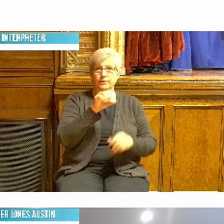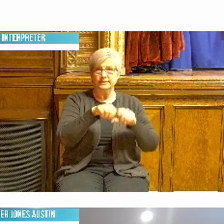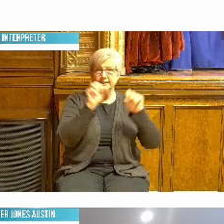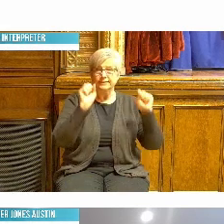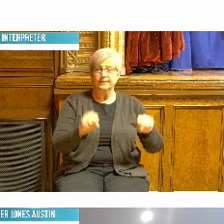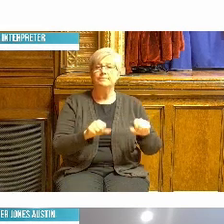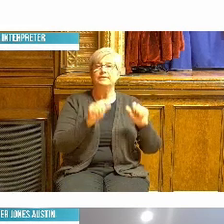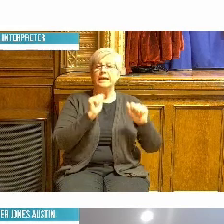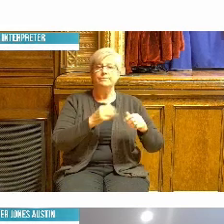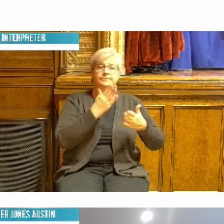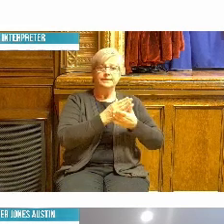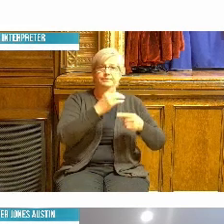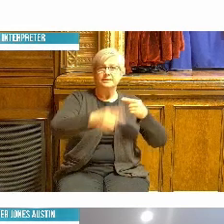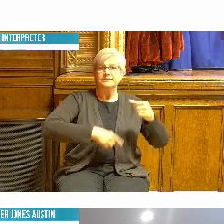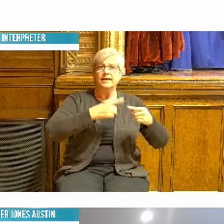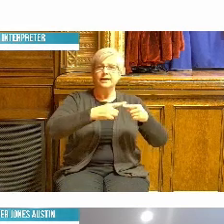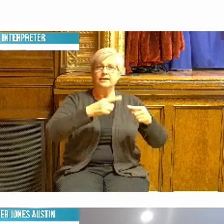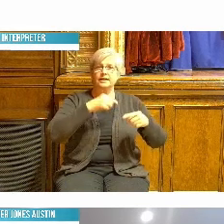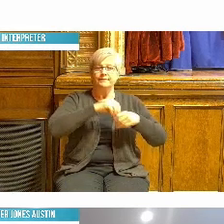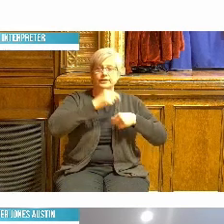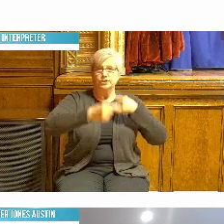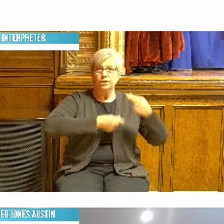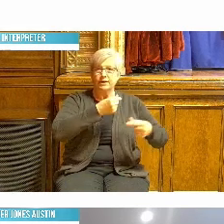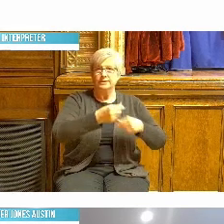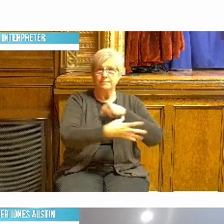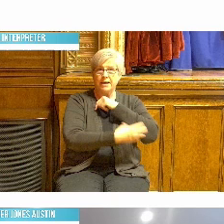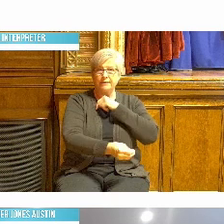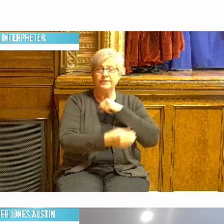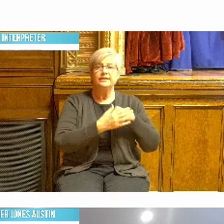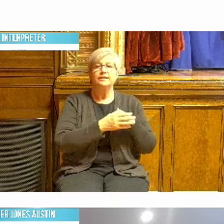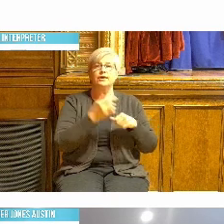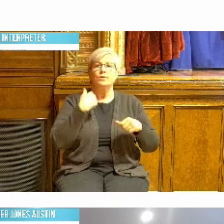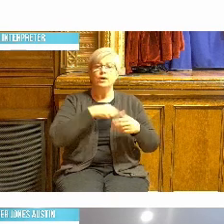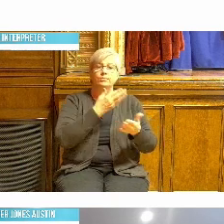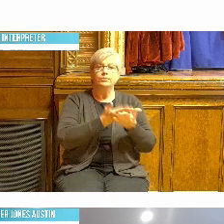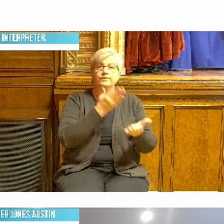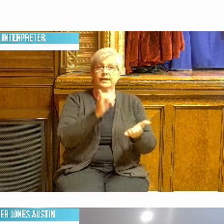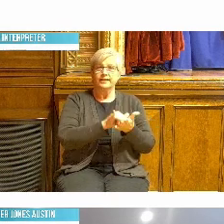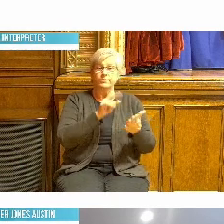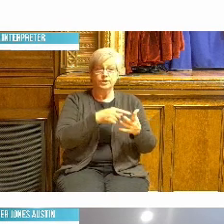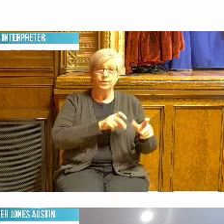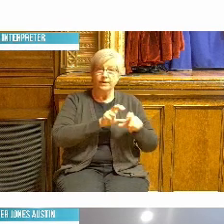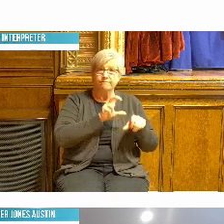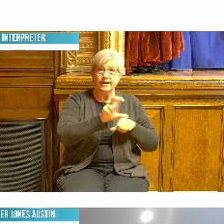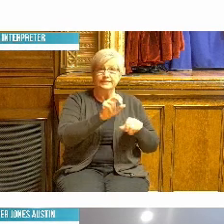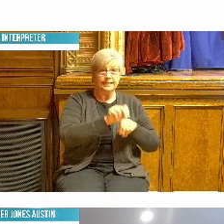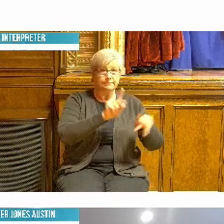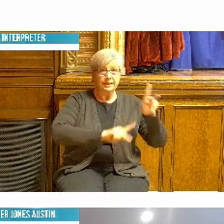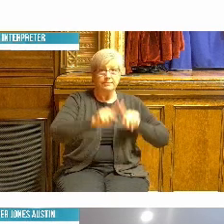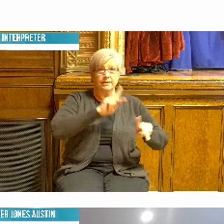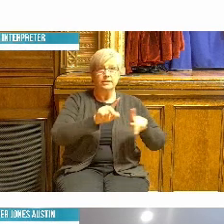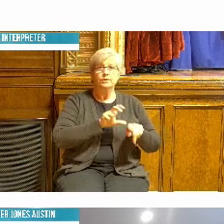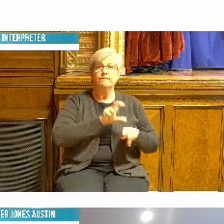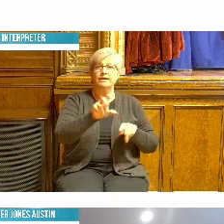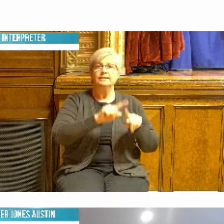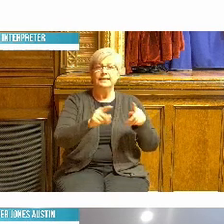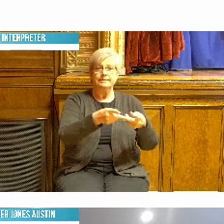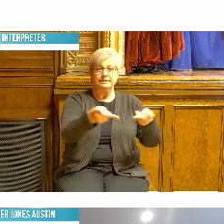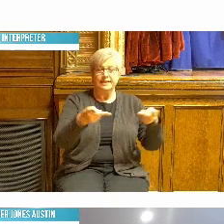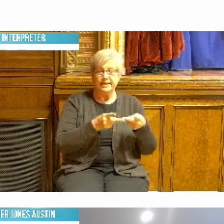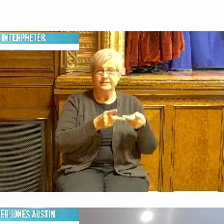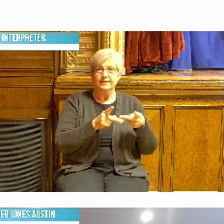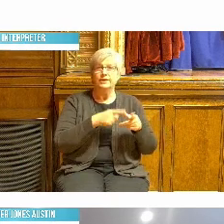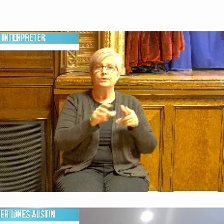capable of breaking the cycle of intergenerational poverty. We are proving that when you invest in people, and you invest in